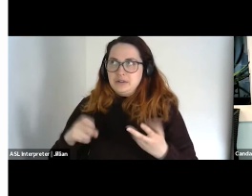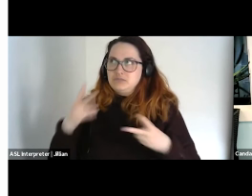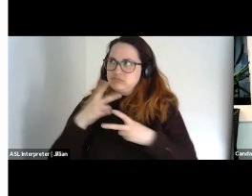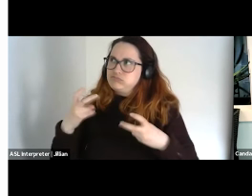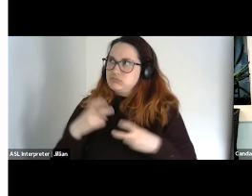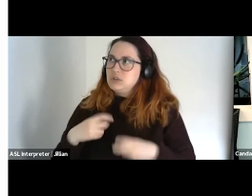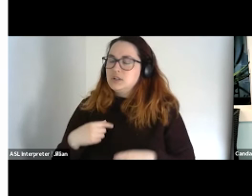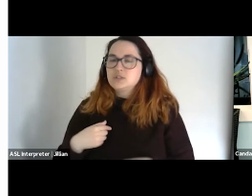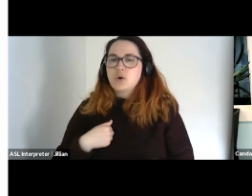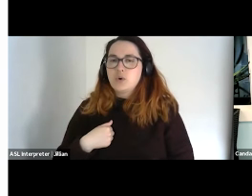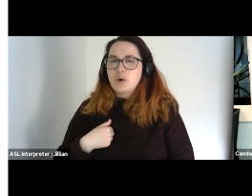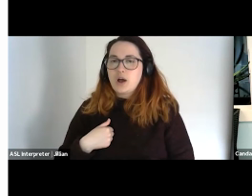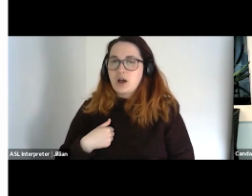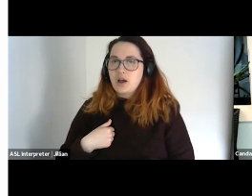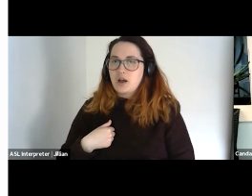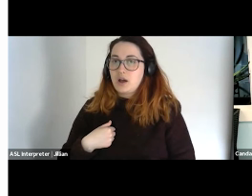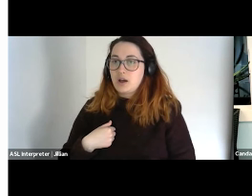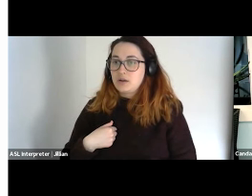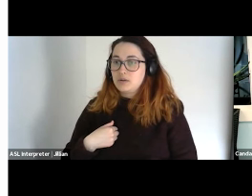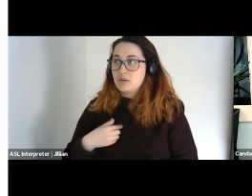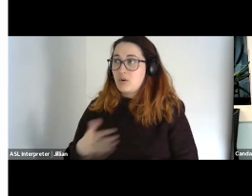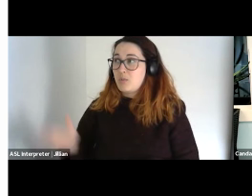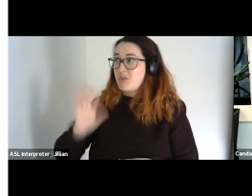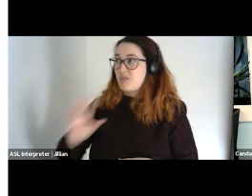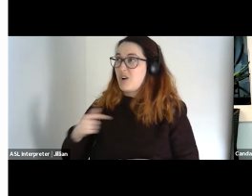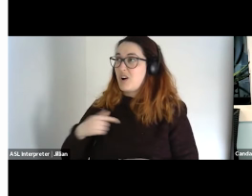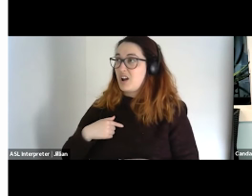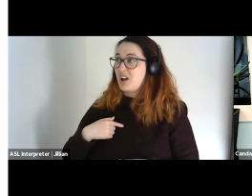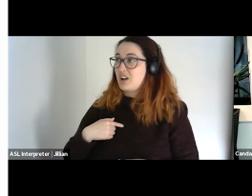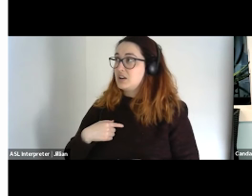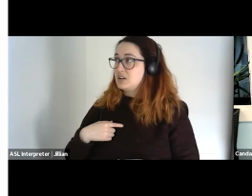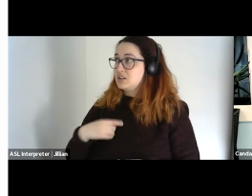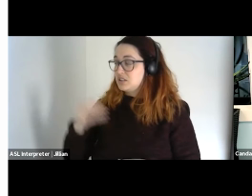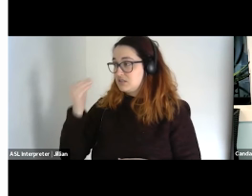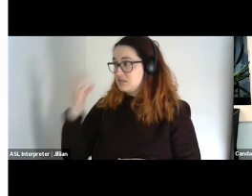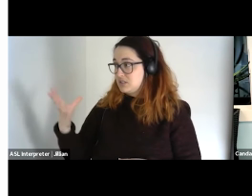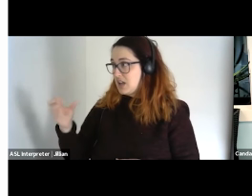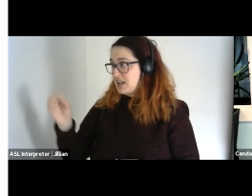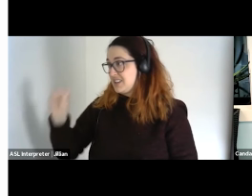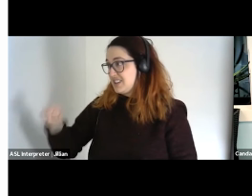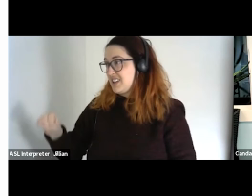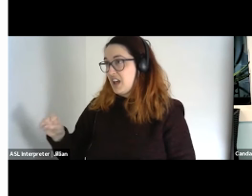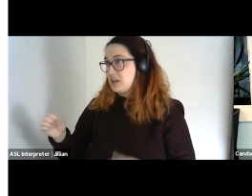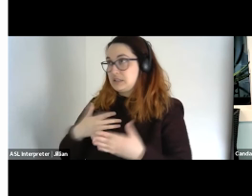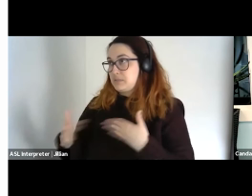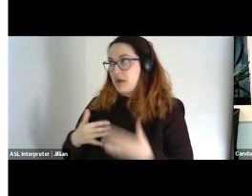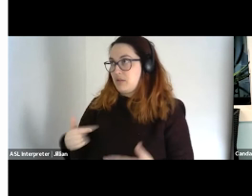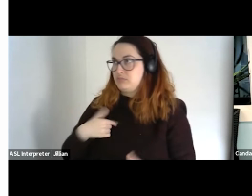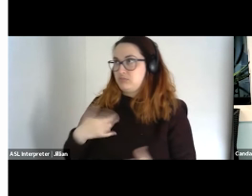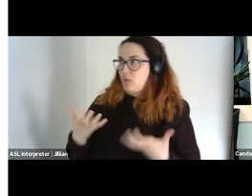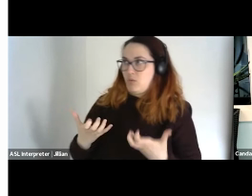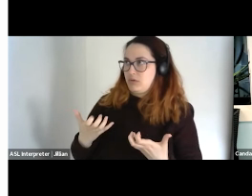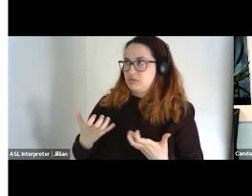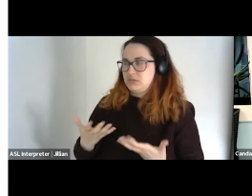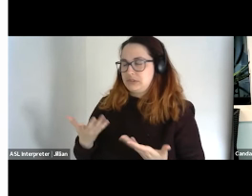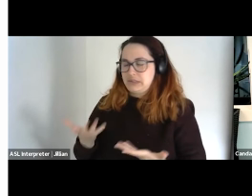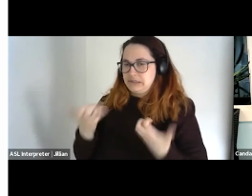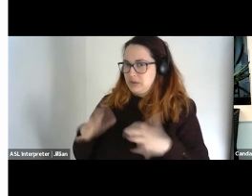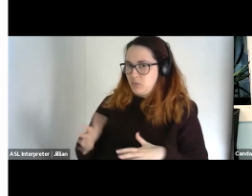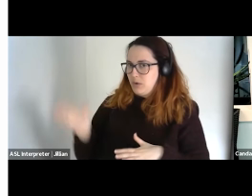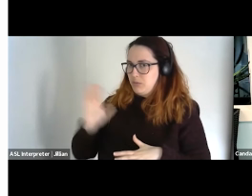I said yes to go shopping with her when I didn't want to. So she should have said yes to me. So now we're starting to violate rights here. She